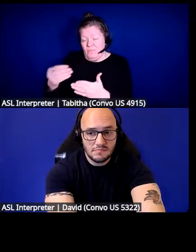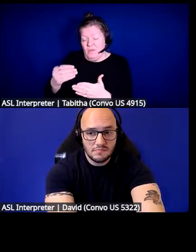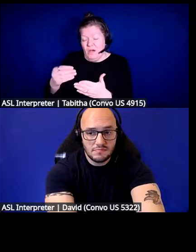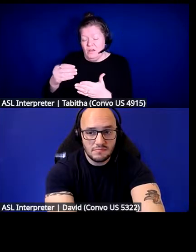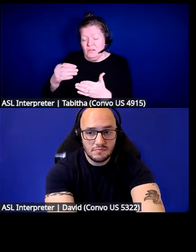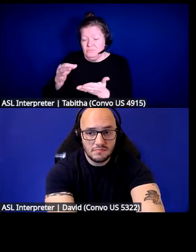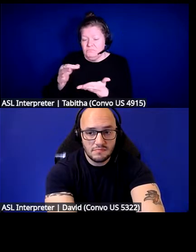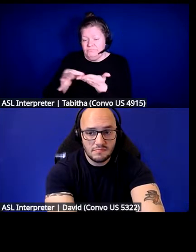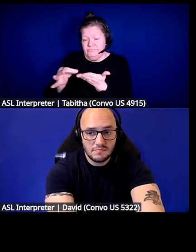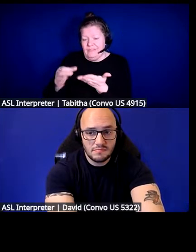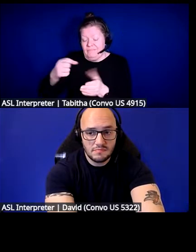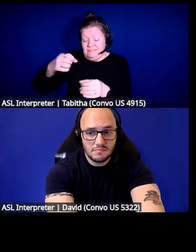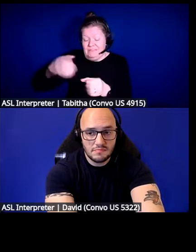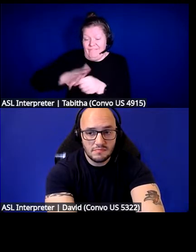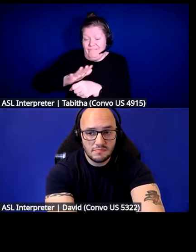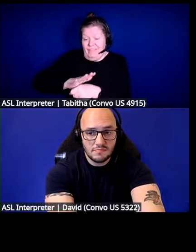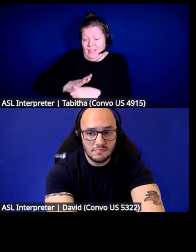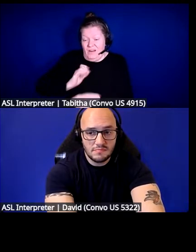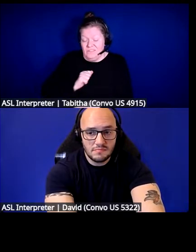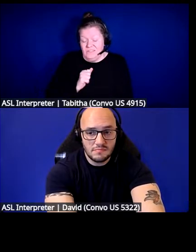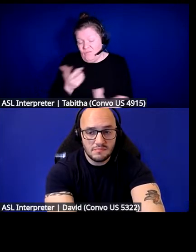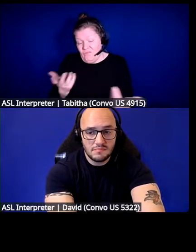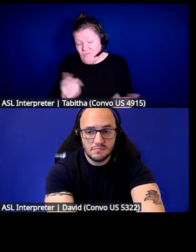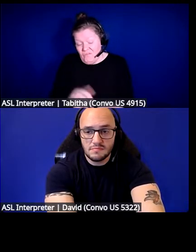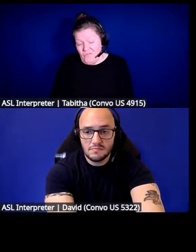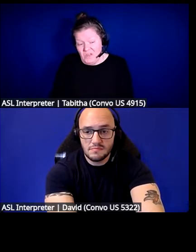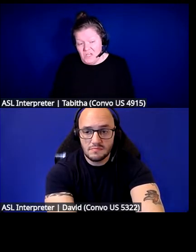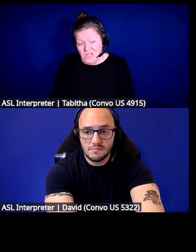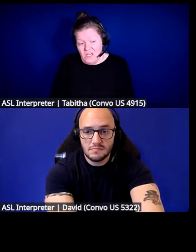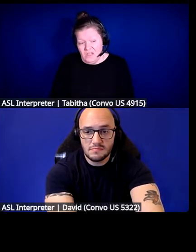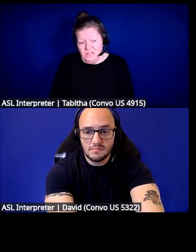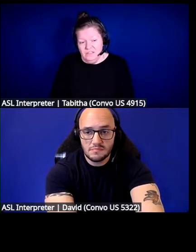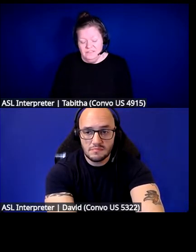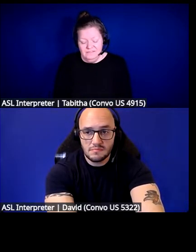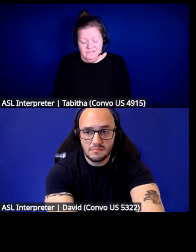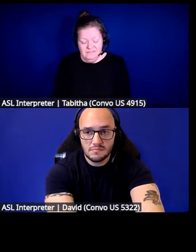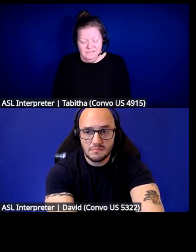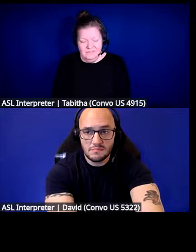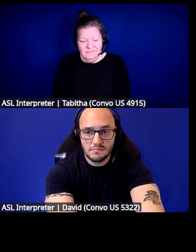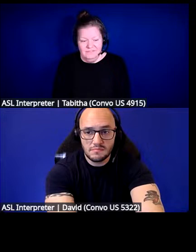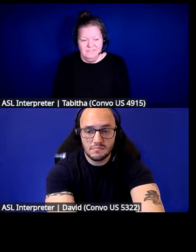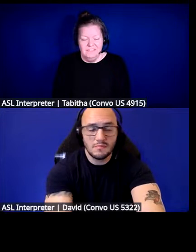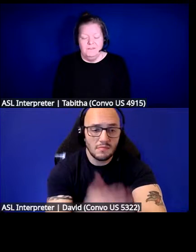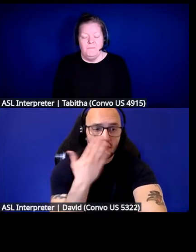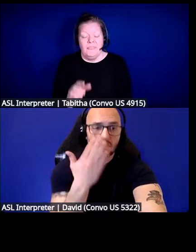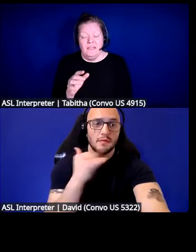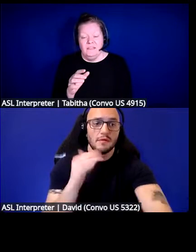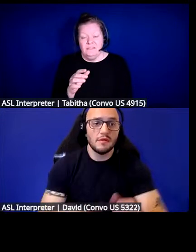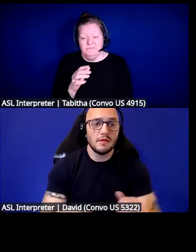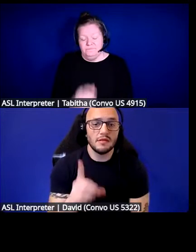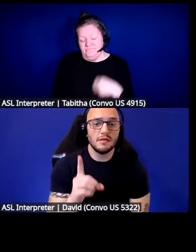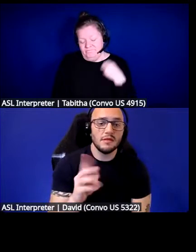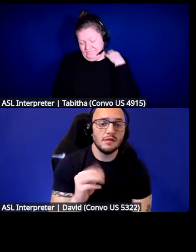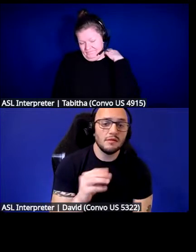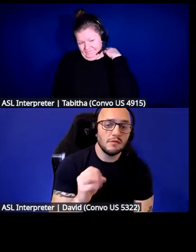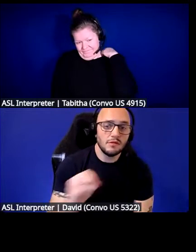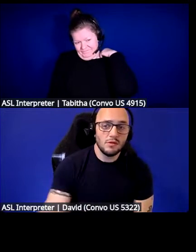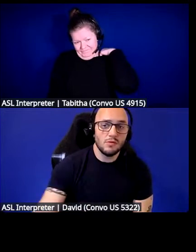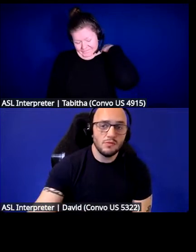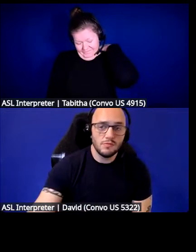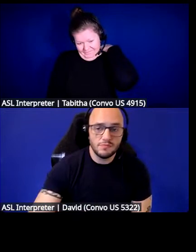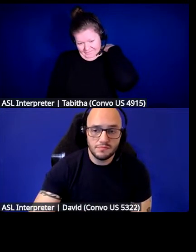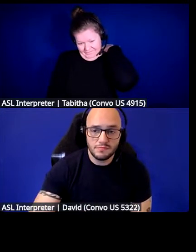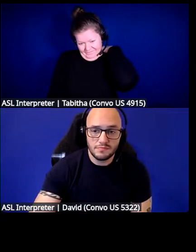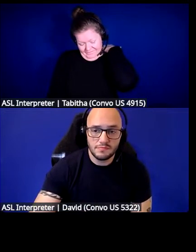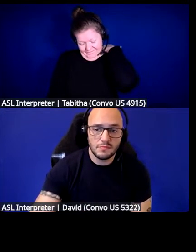filled our own. huh. Um, And it smells better than DMSO, so that has that awful